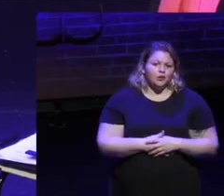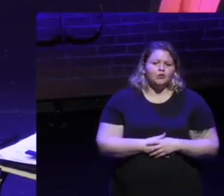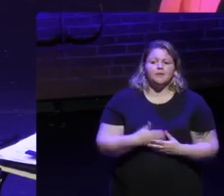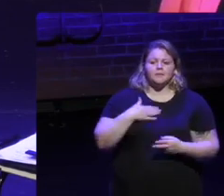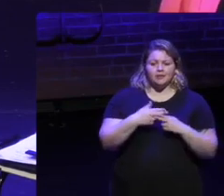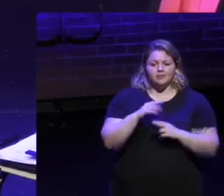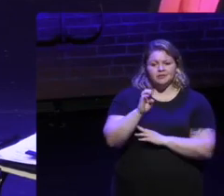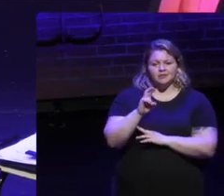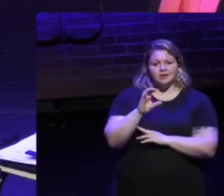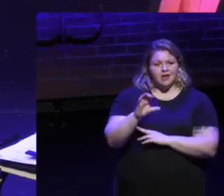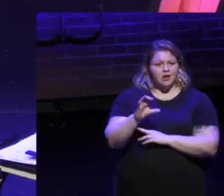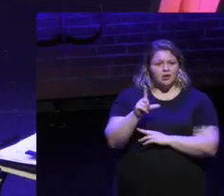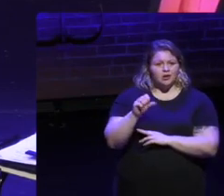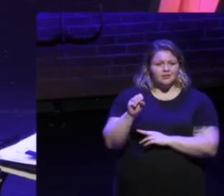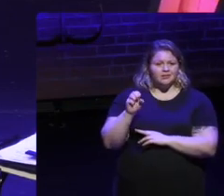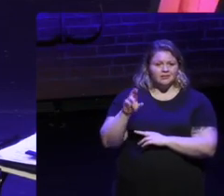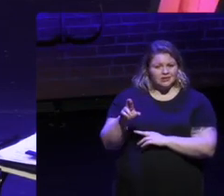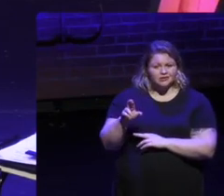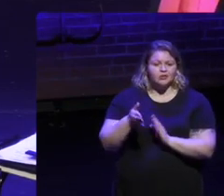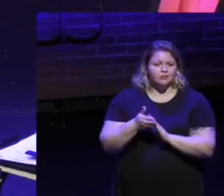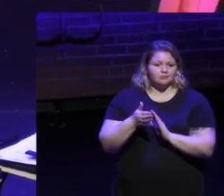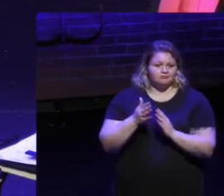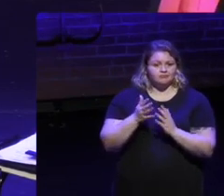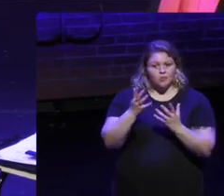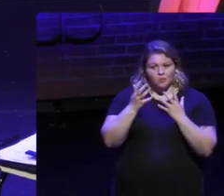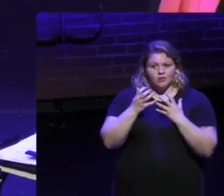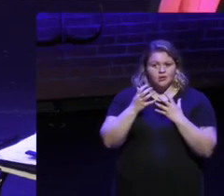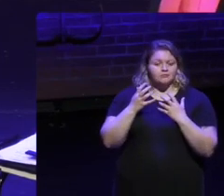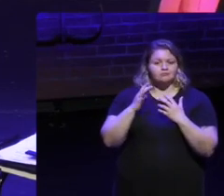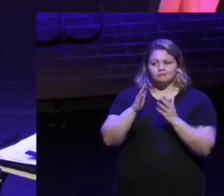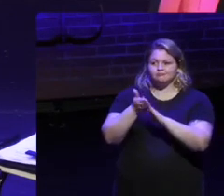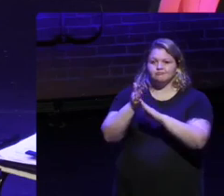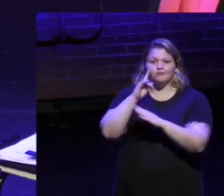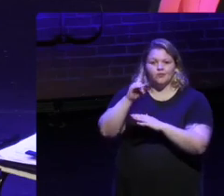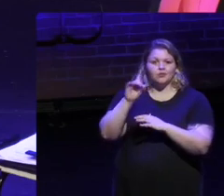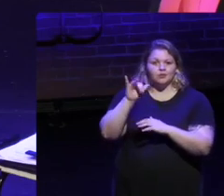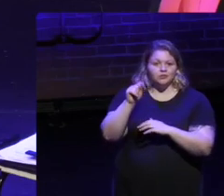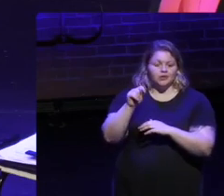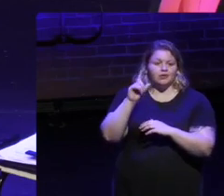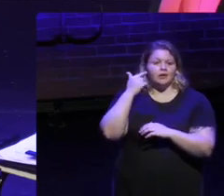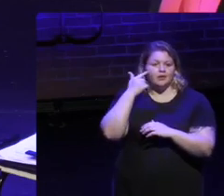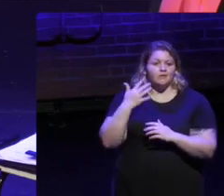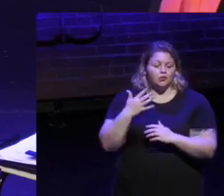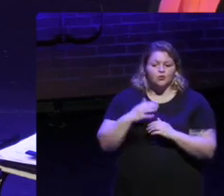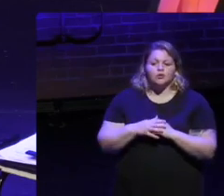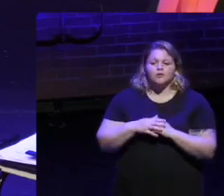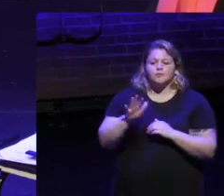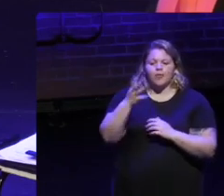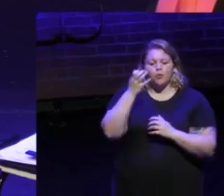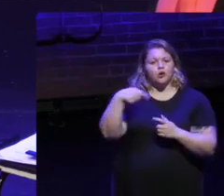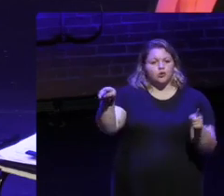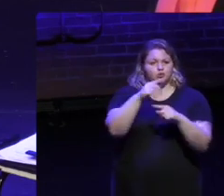Lesser, running for lieutenant governor, as are, of course, everyone on the stage right now. And I just want you to know that I will be a